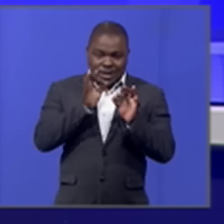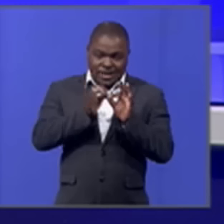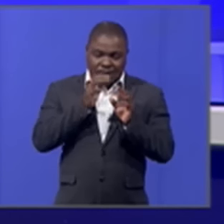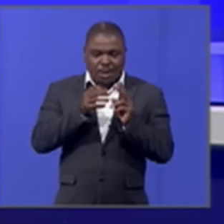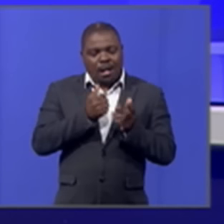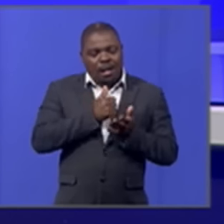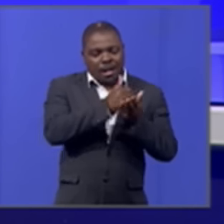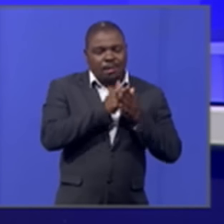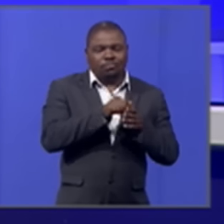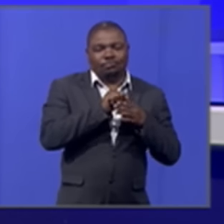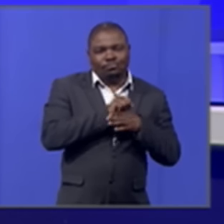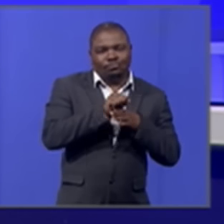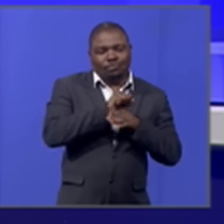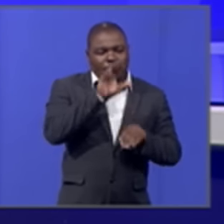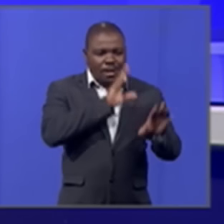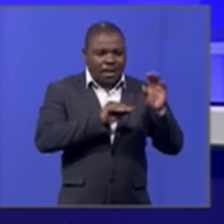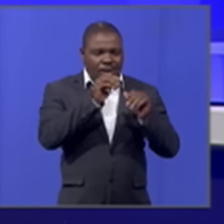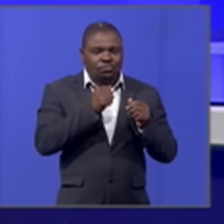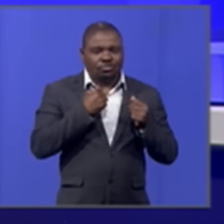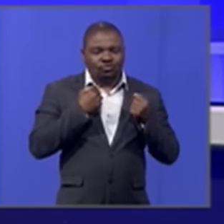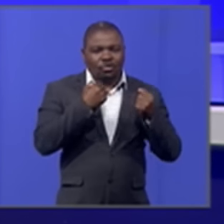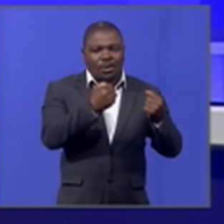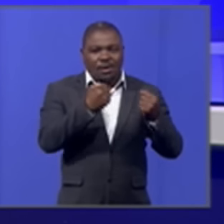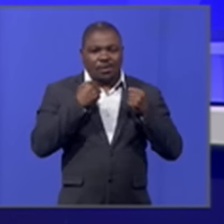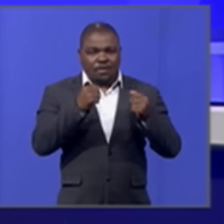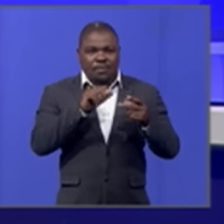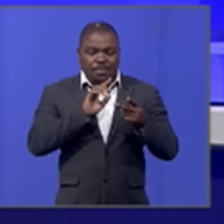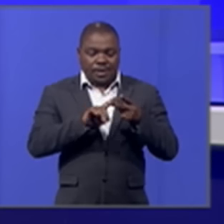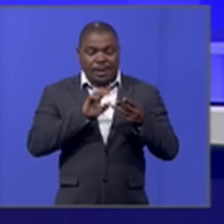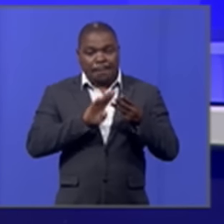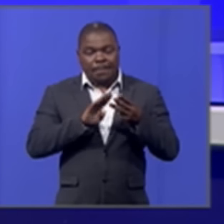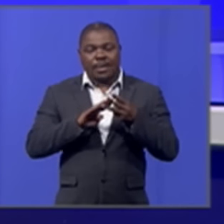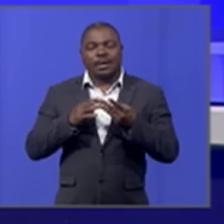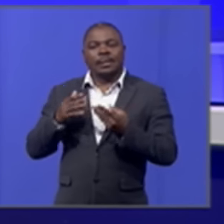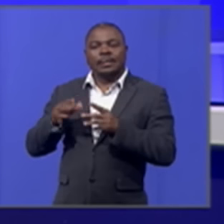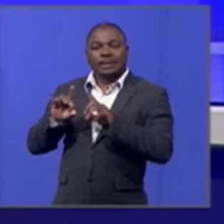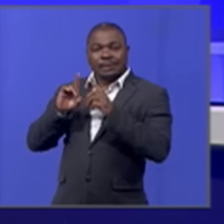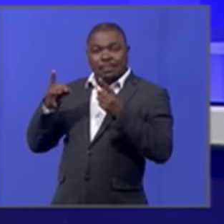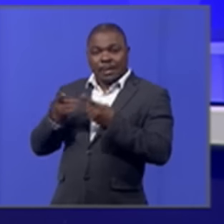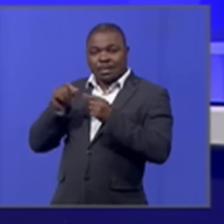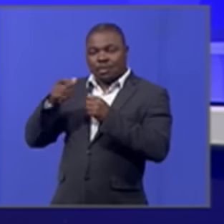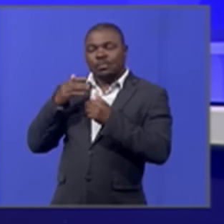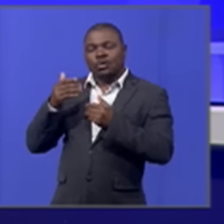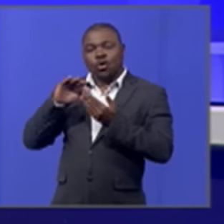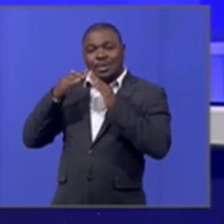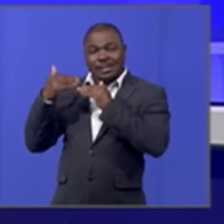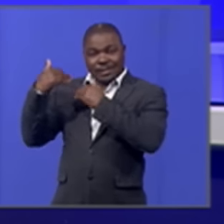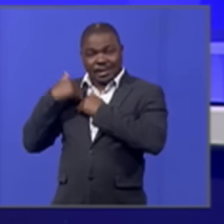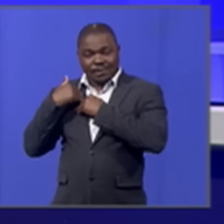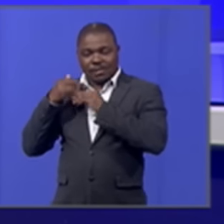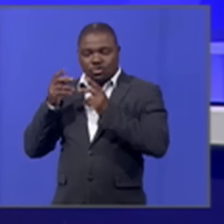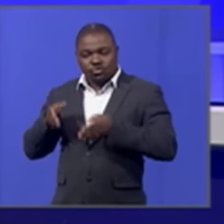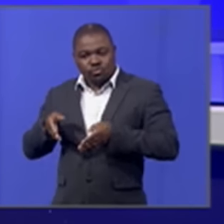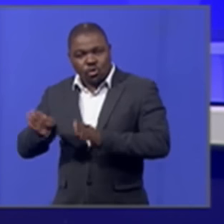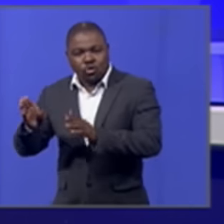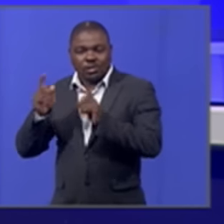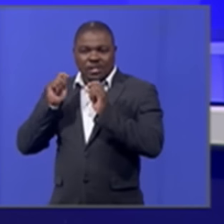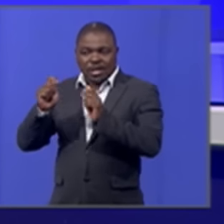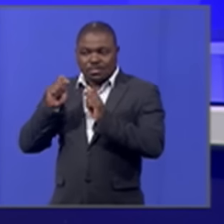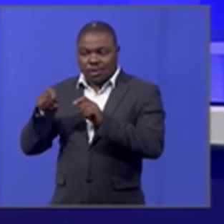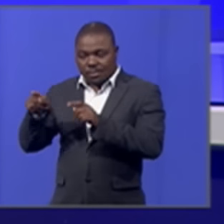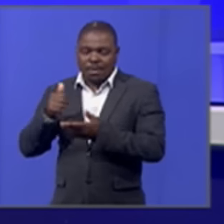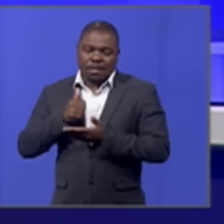yotlhe. Ba ne ba tshegediwa ka matlole le tshwaragano magareng ga lefapha la porofense la pabalesego ya baagi, ditsela, la dipalangwa